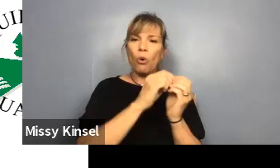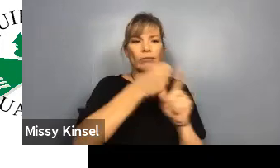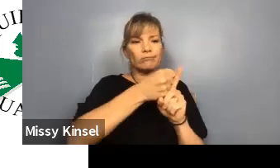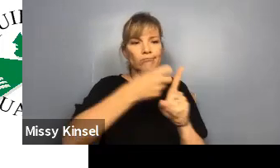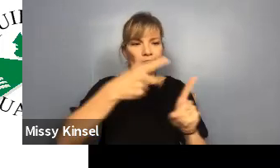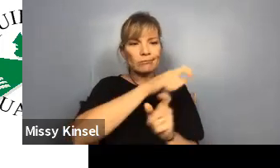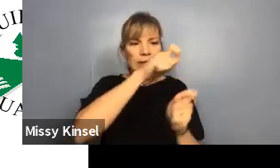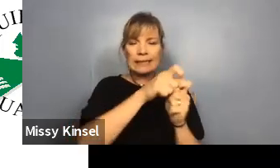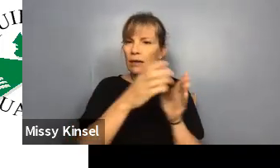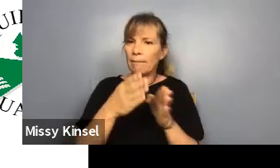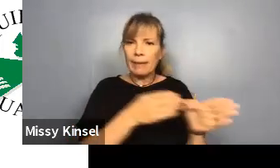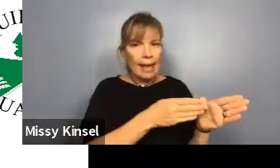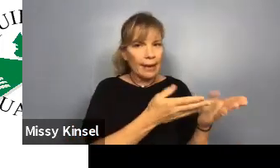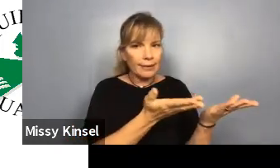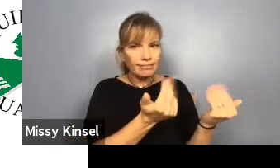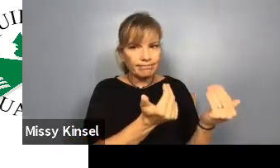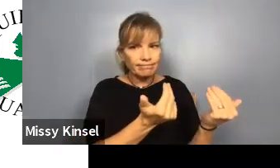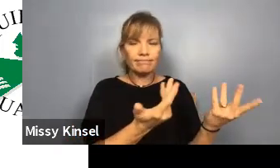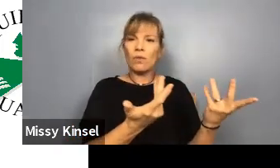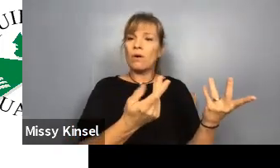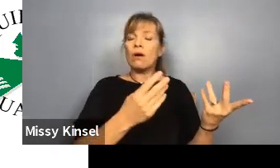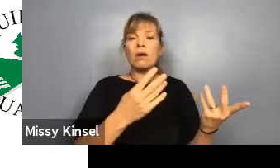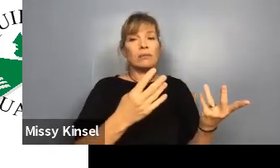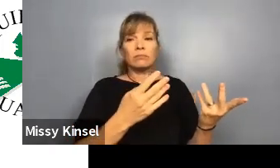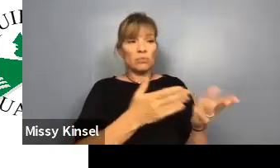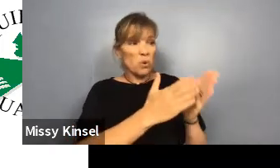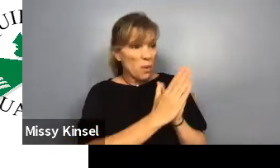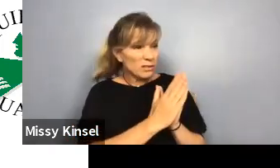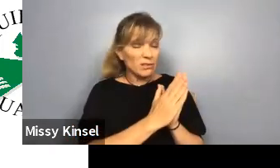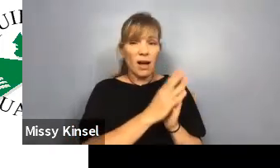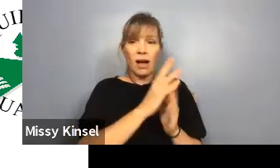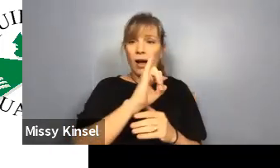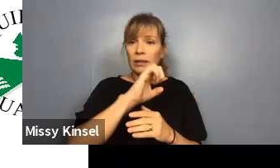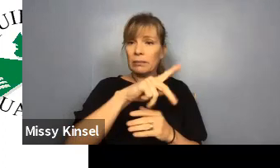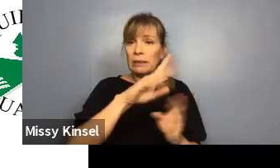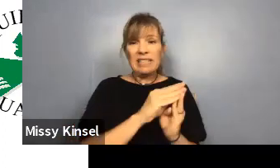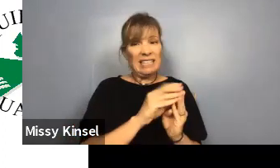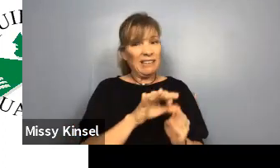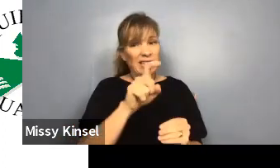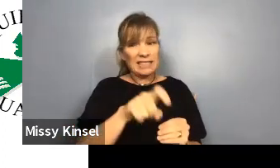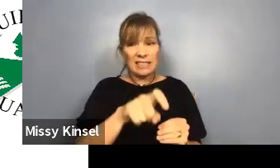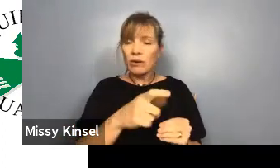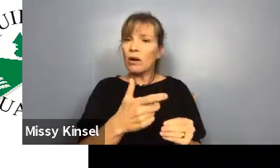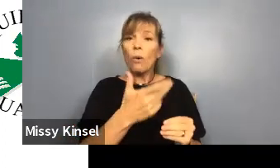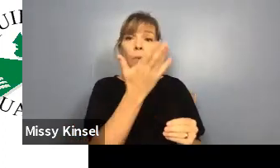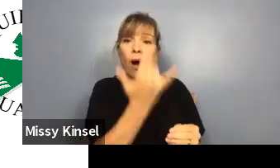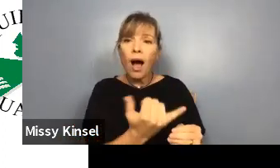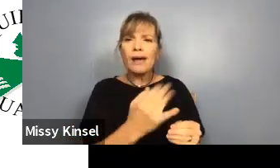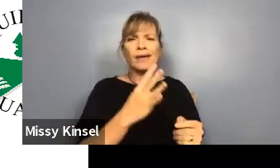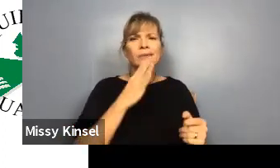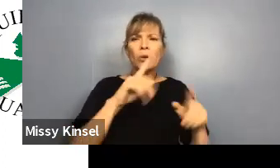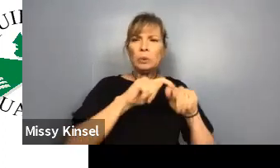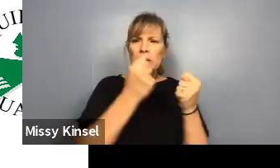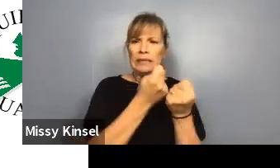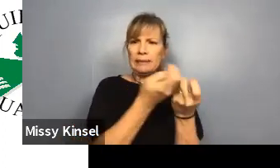plan, to talk, you know, to request an IEP meeting if necessary, to talk to the team to